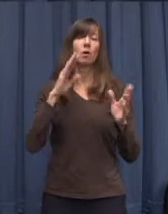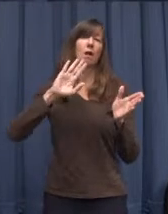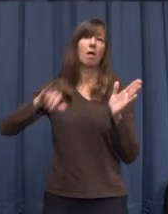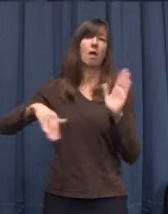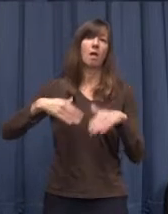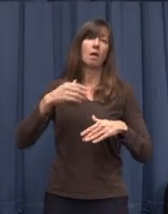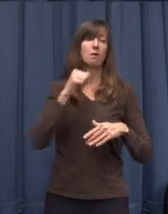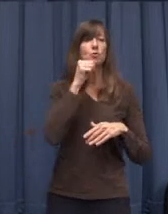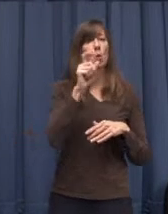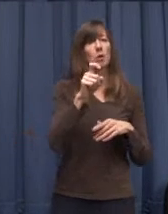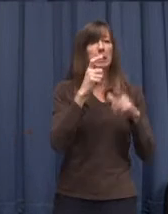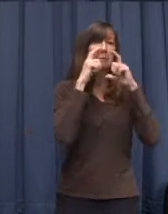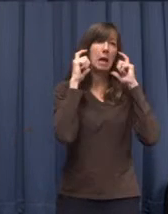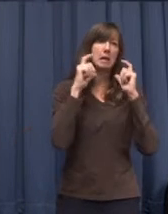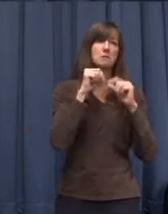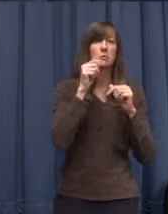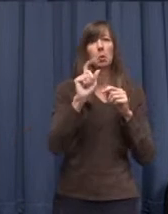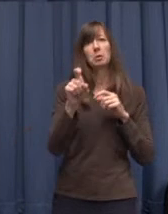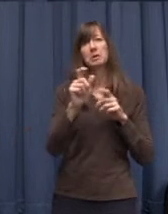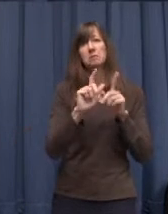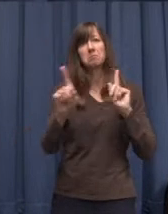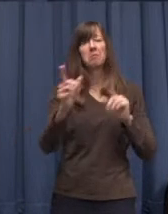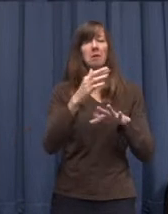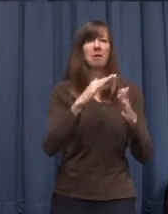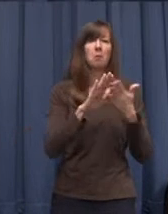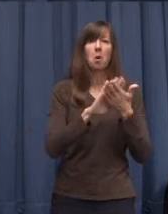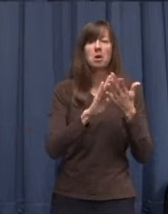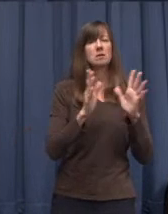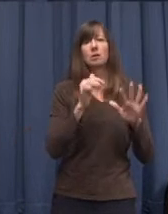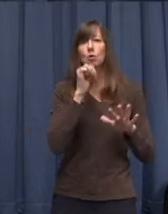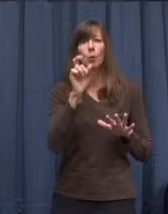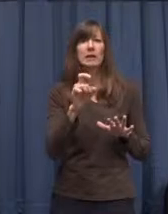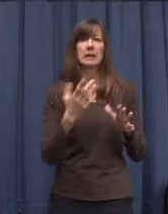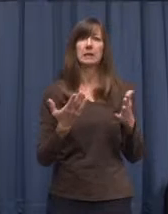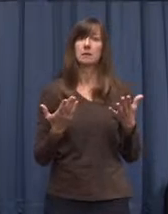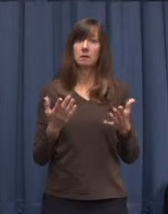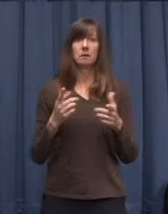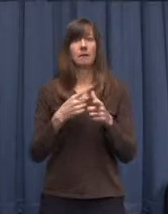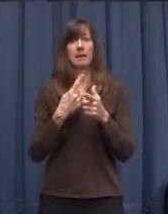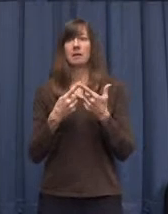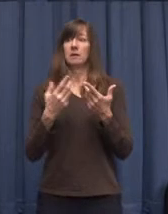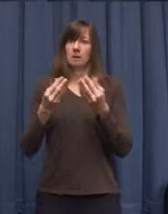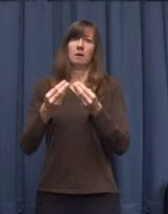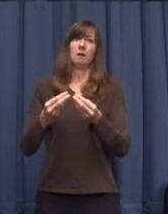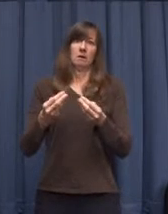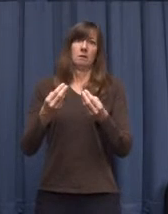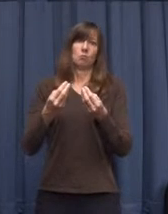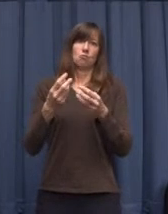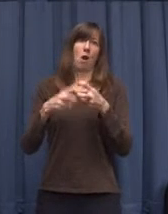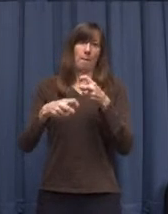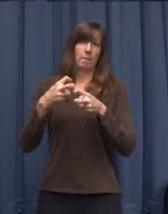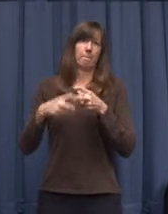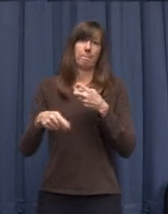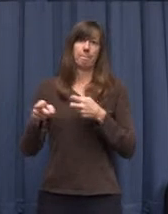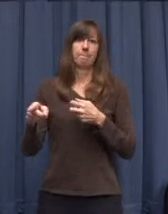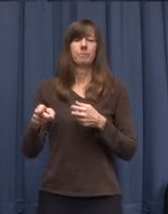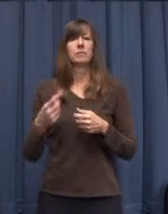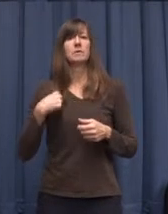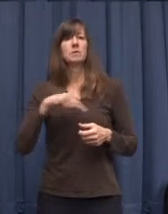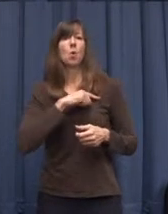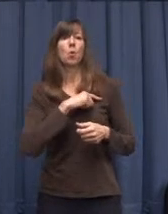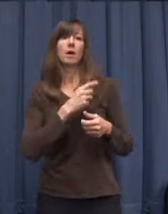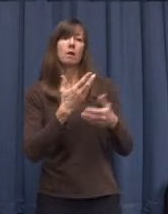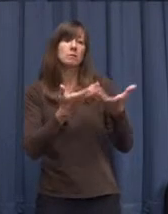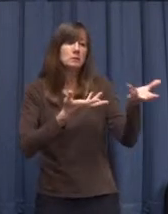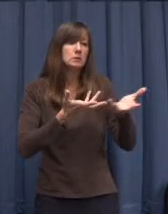difficult to do that. We're continuing to engage with our business leaders and figuring out how we can support them through this to keep